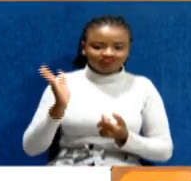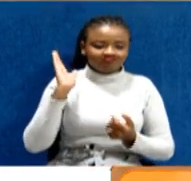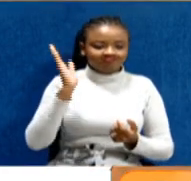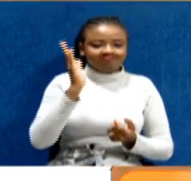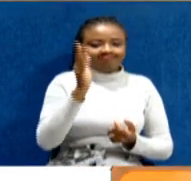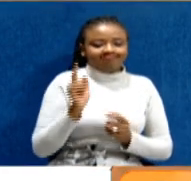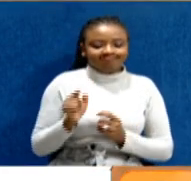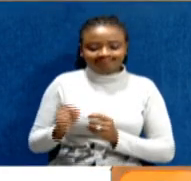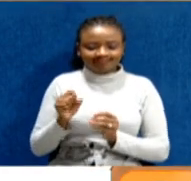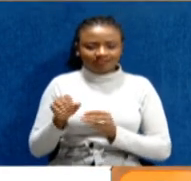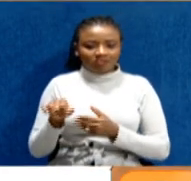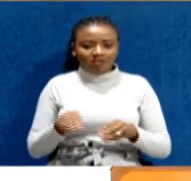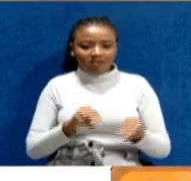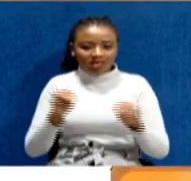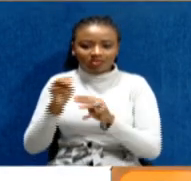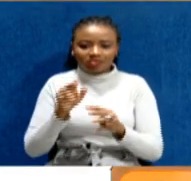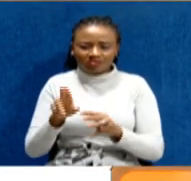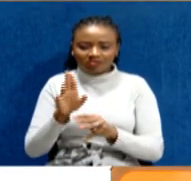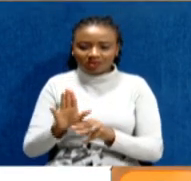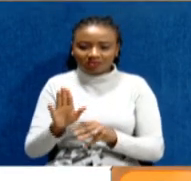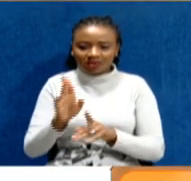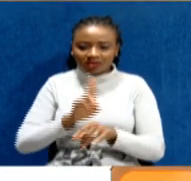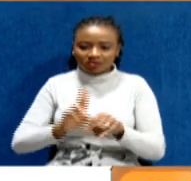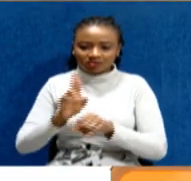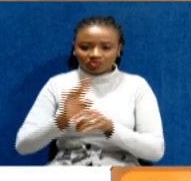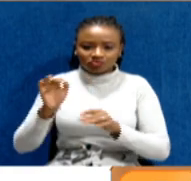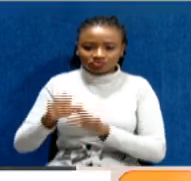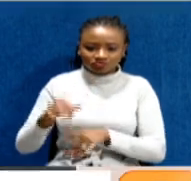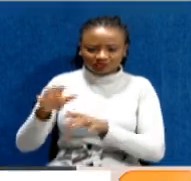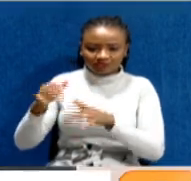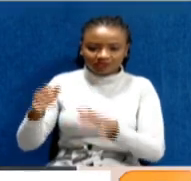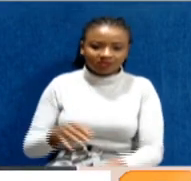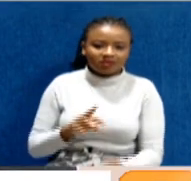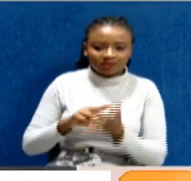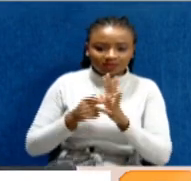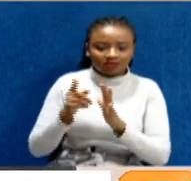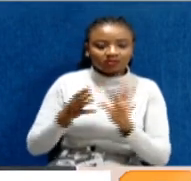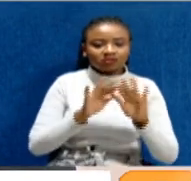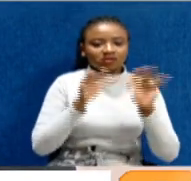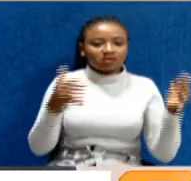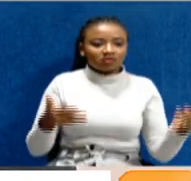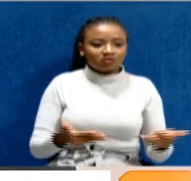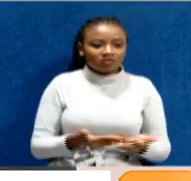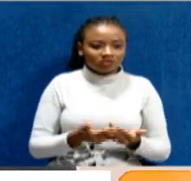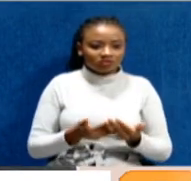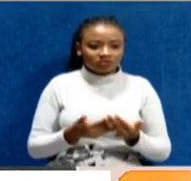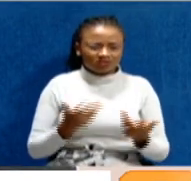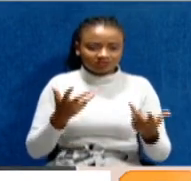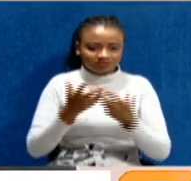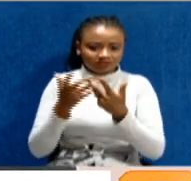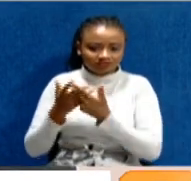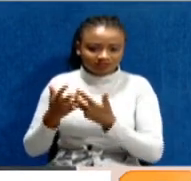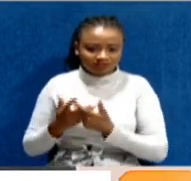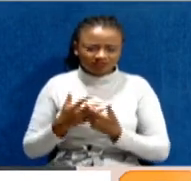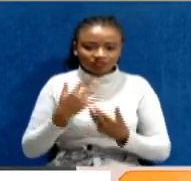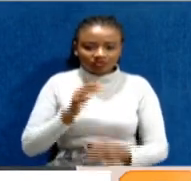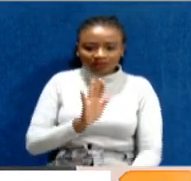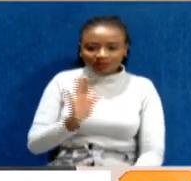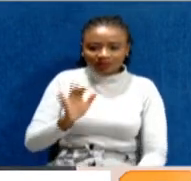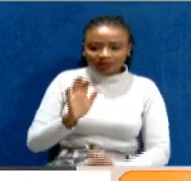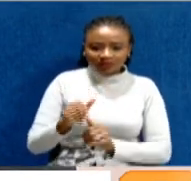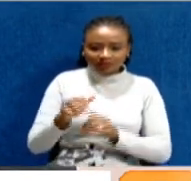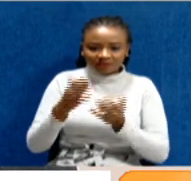globally recognized certification process of the farmers at that particular level, because the farmers themselves, they are there and they